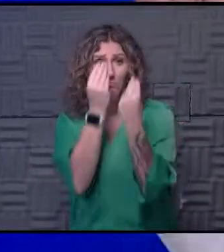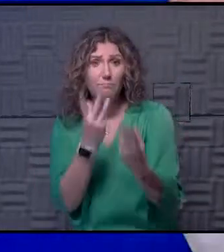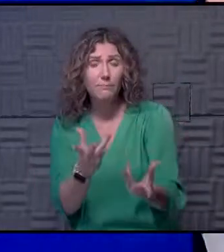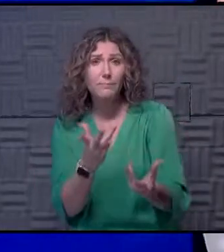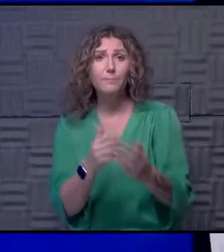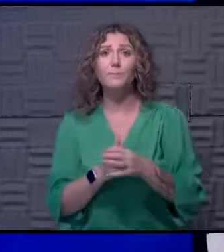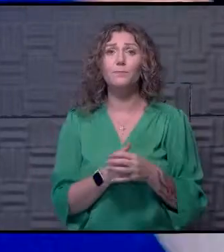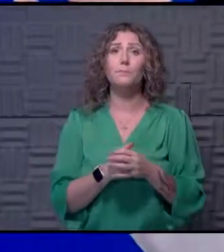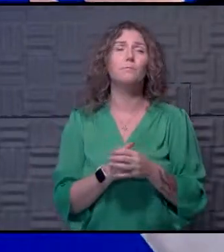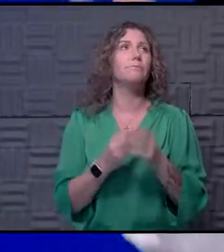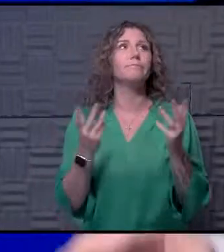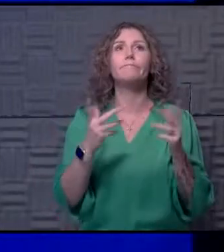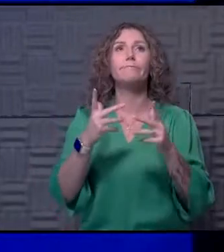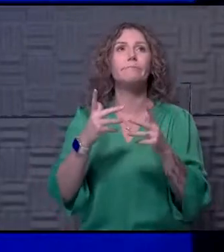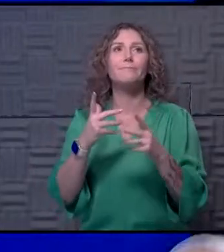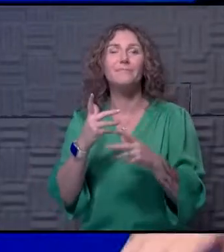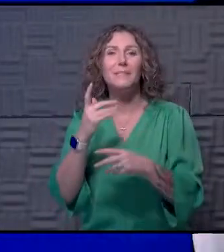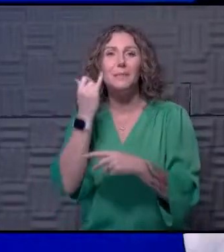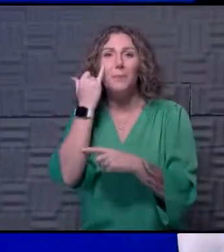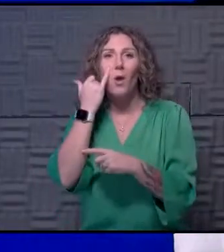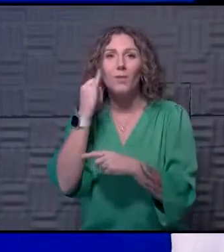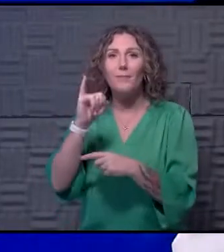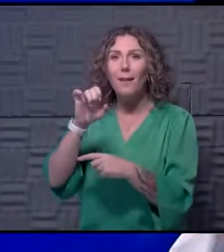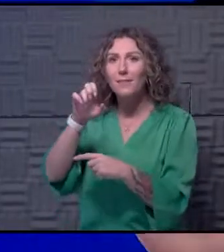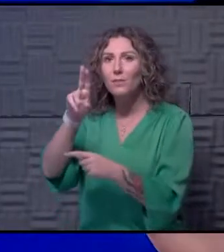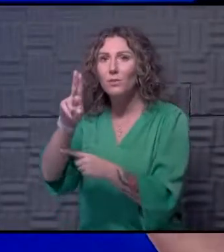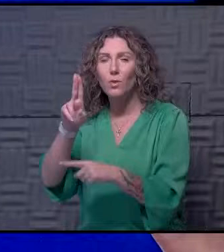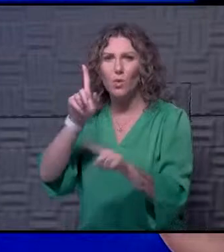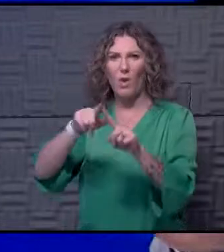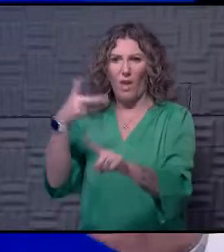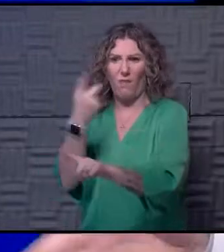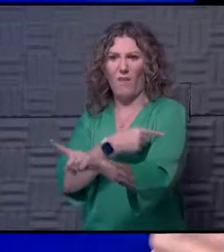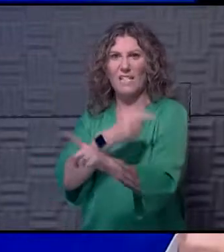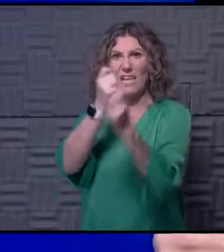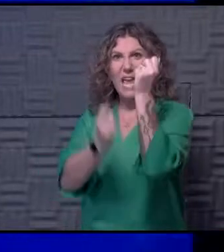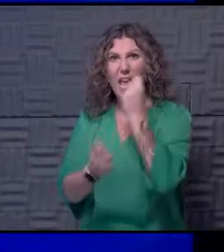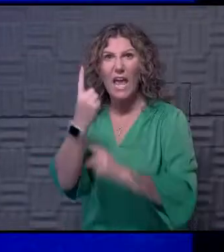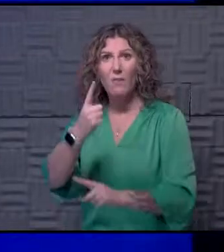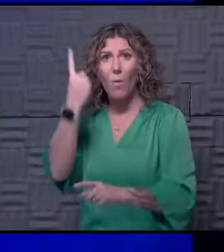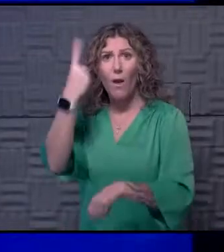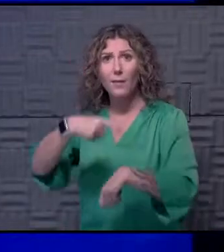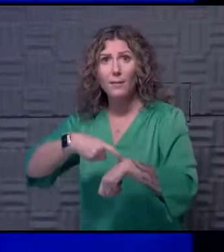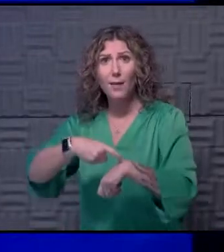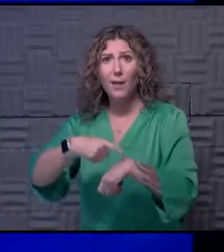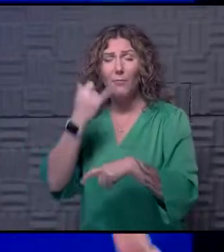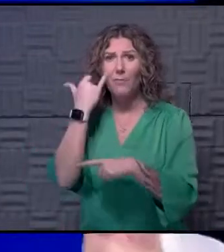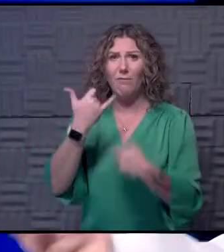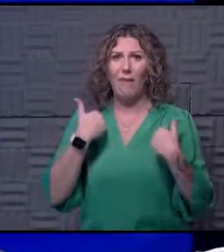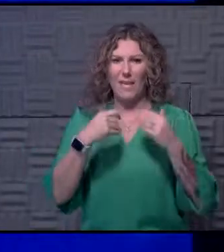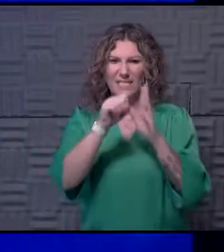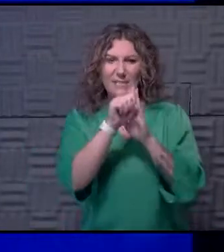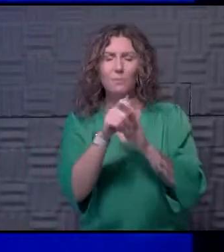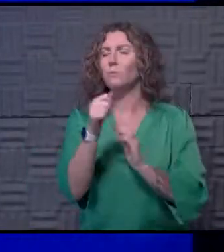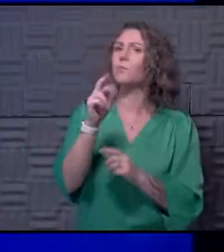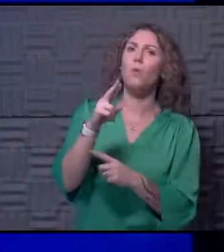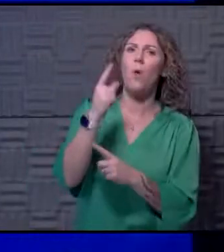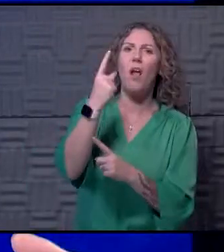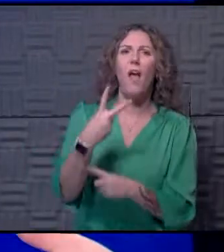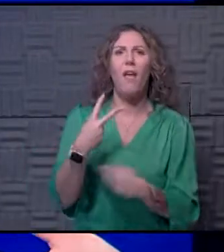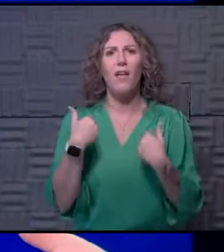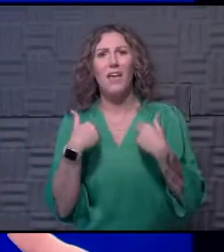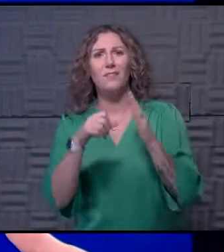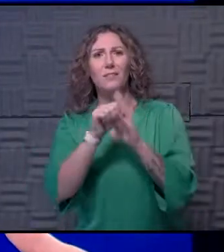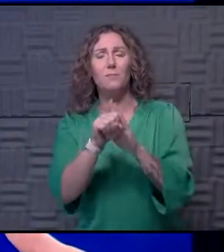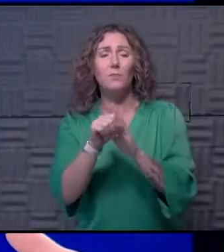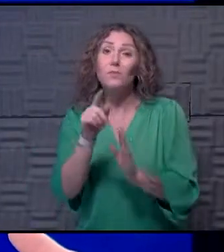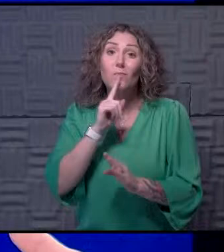say it's an ICU unit, we can't vaccinate everybody at once, because if everybody has the symptoms, or even half the people have the symptoms, which is what